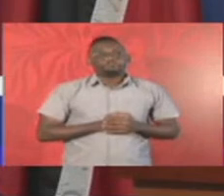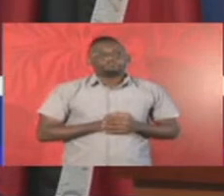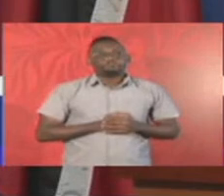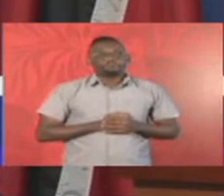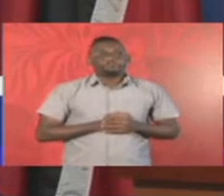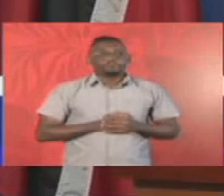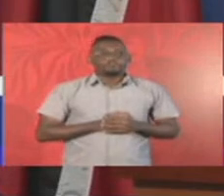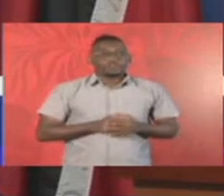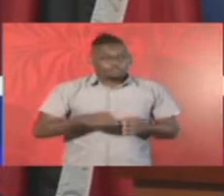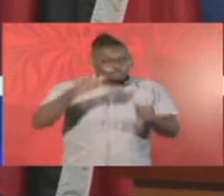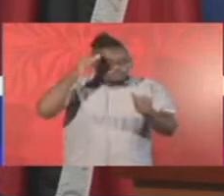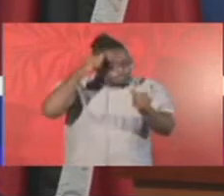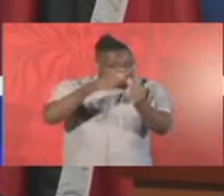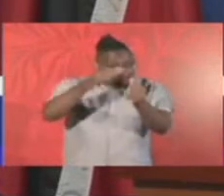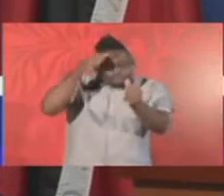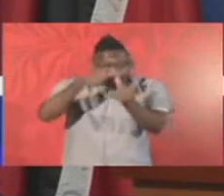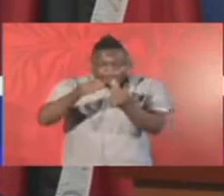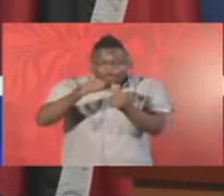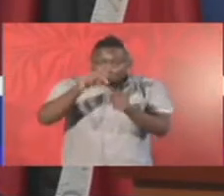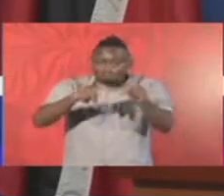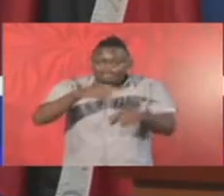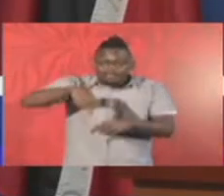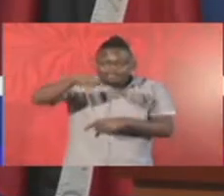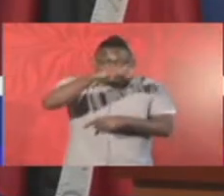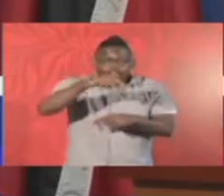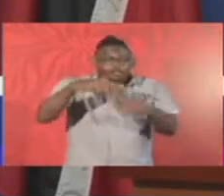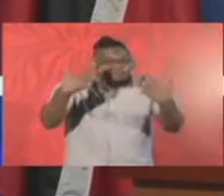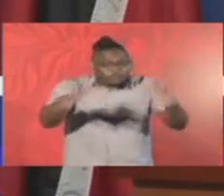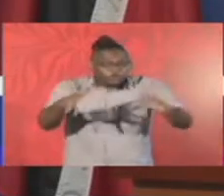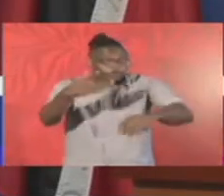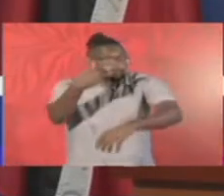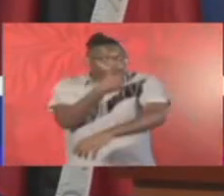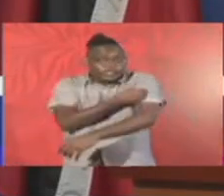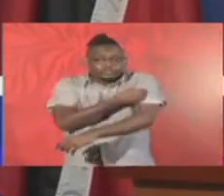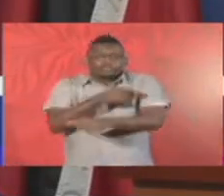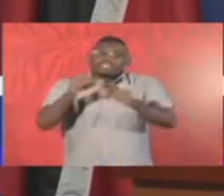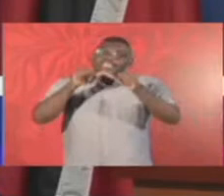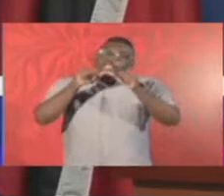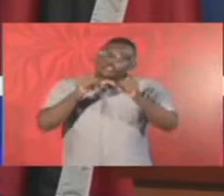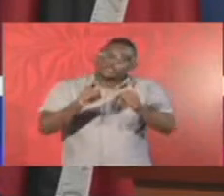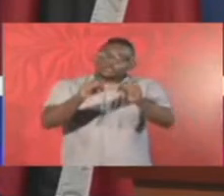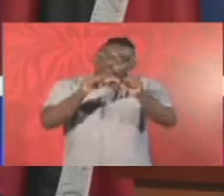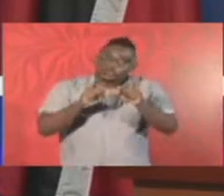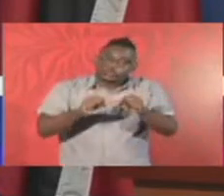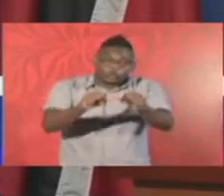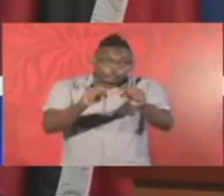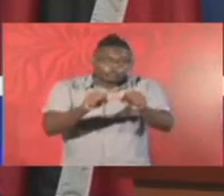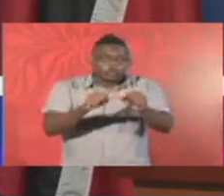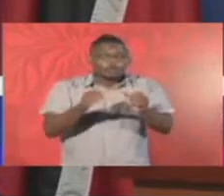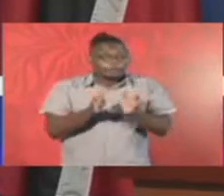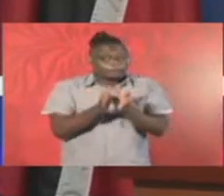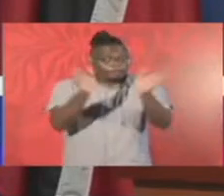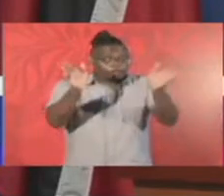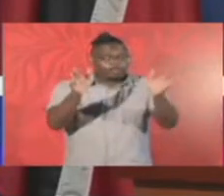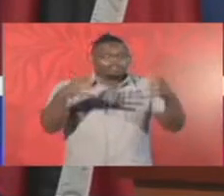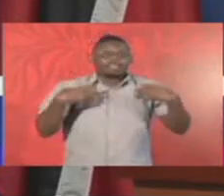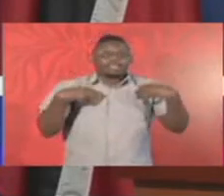Remember that even as we are vaccinated, we continue our public health measures. Wash our